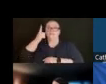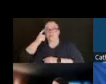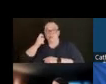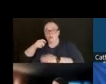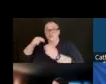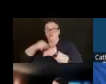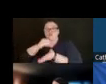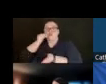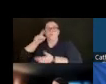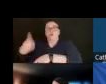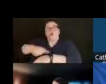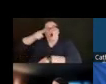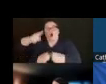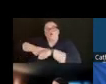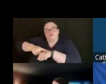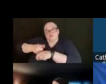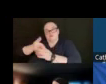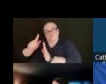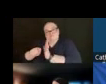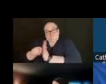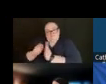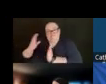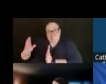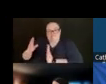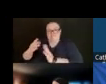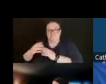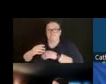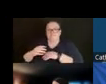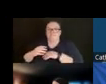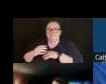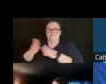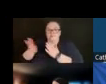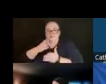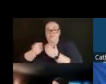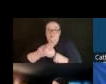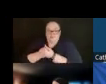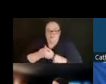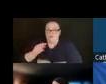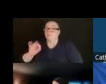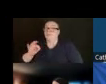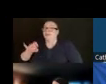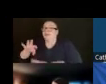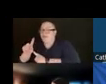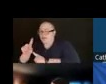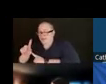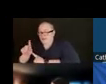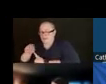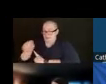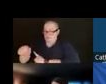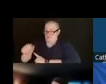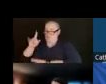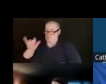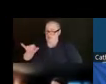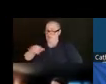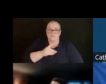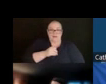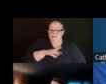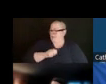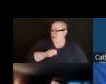and support, and Medicaid, not Medicare, pays for long-term services and supports.